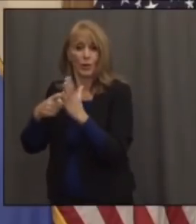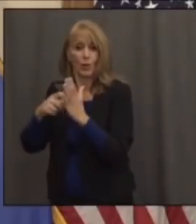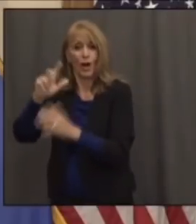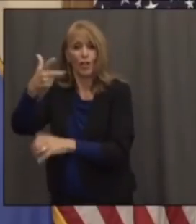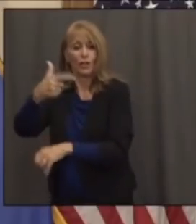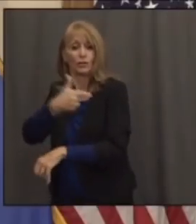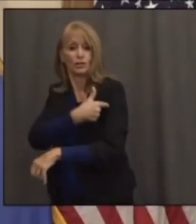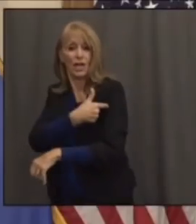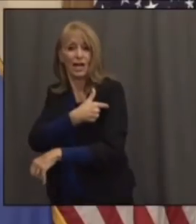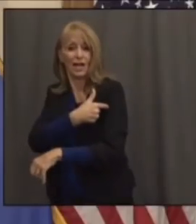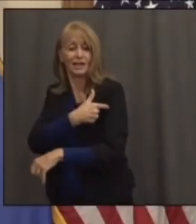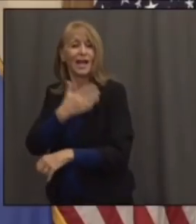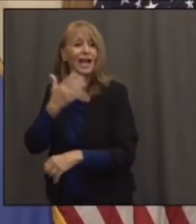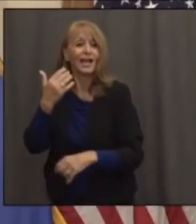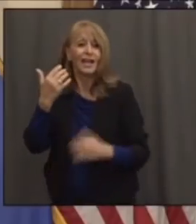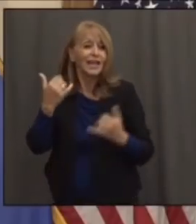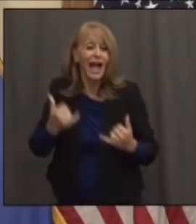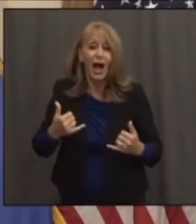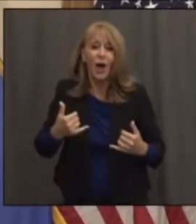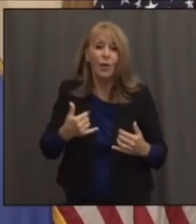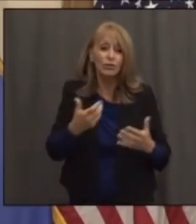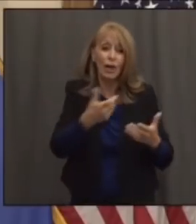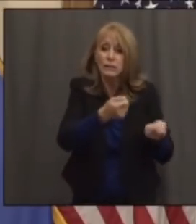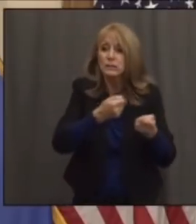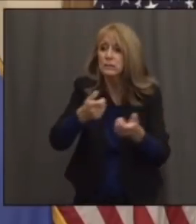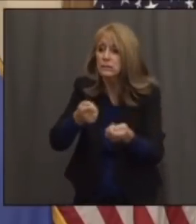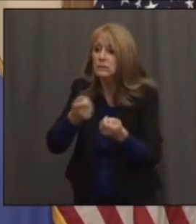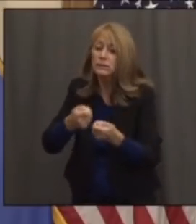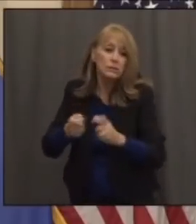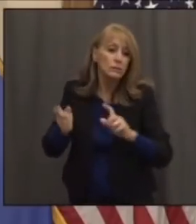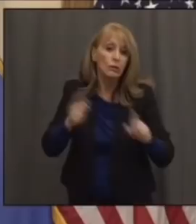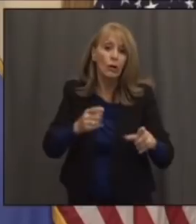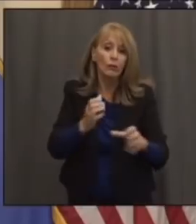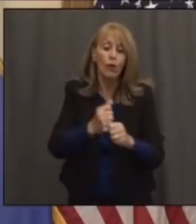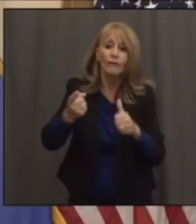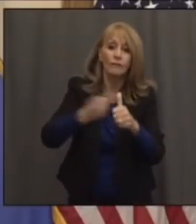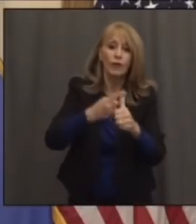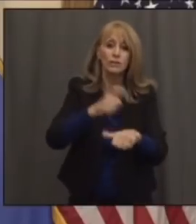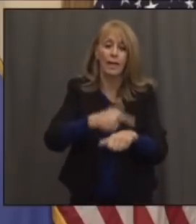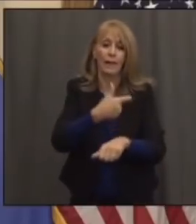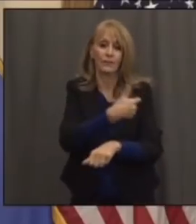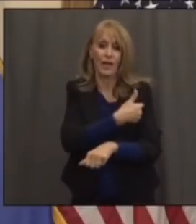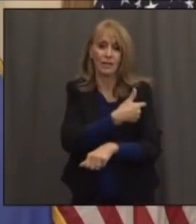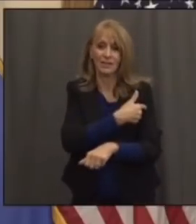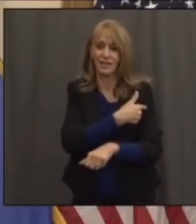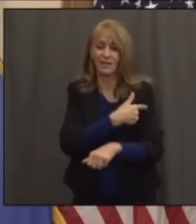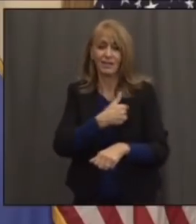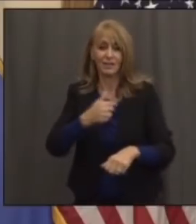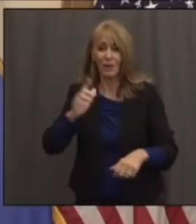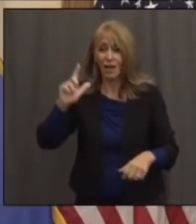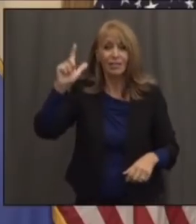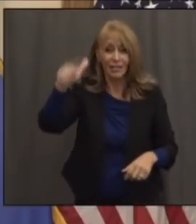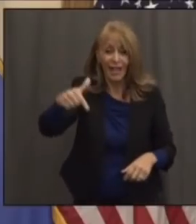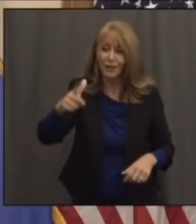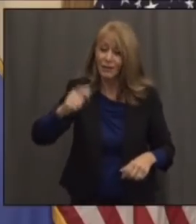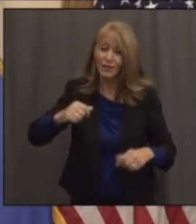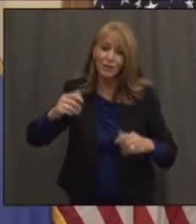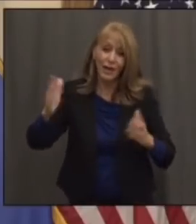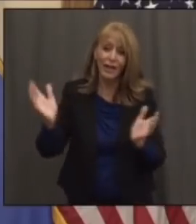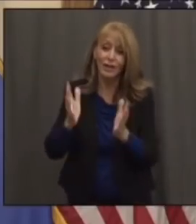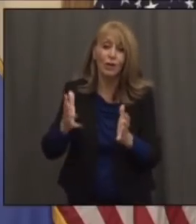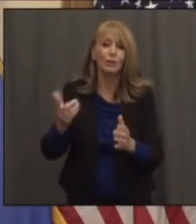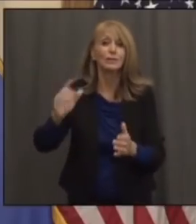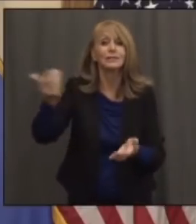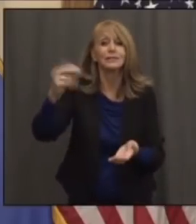hard enough to get people to get this first round of vaccines. I imagine it's going to be even harder to get them to get a booster. Yeah,